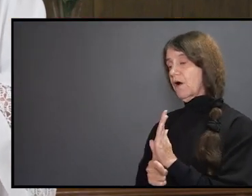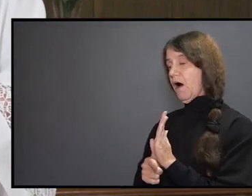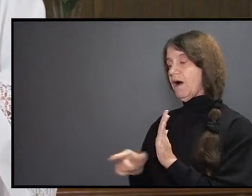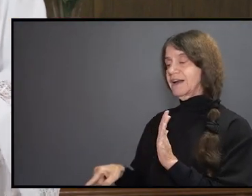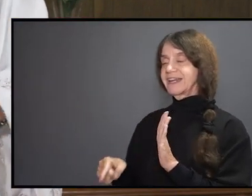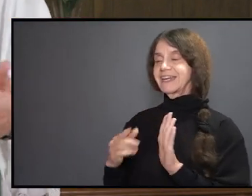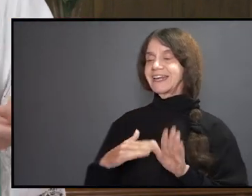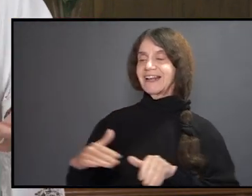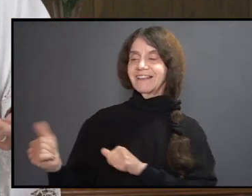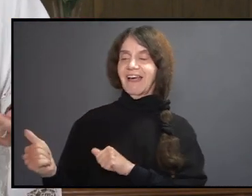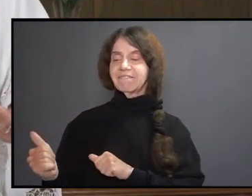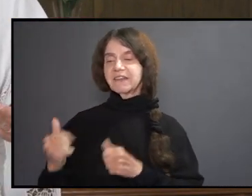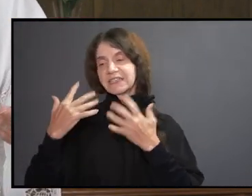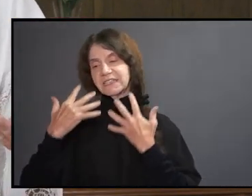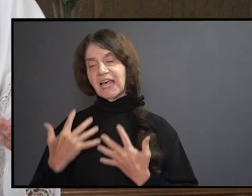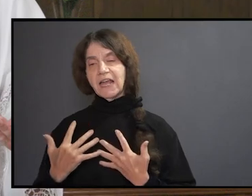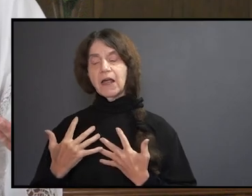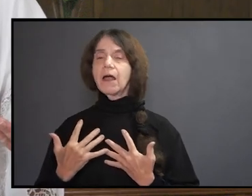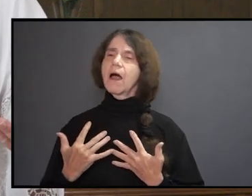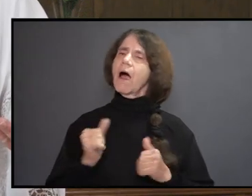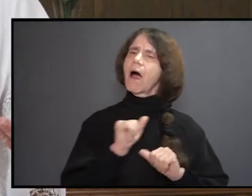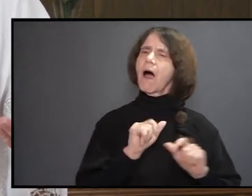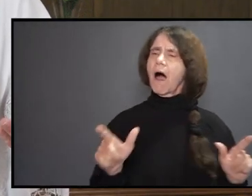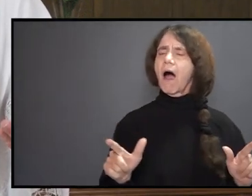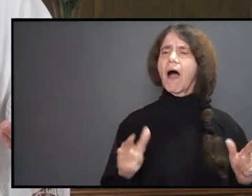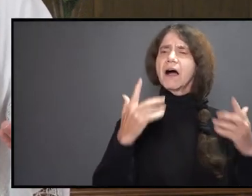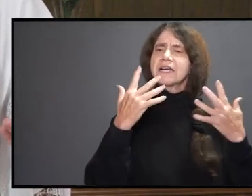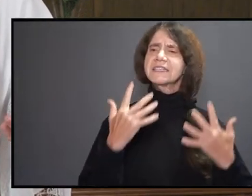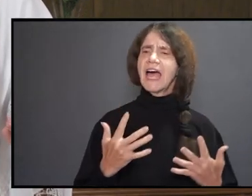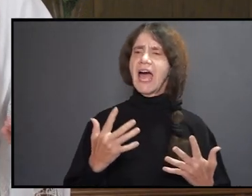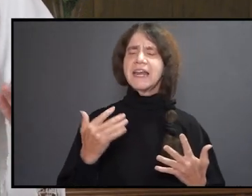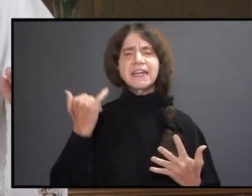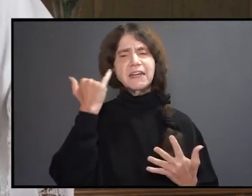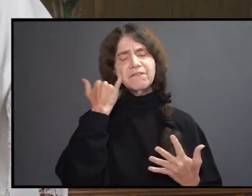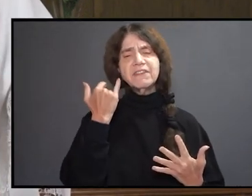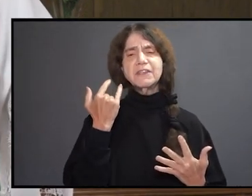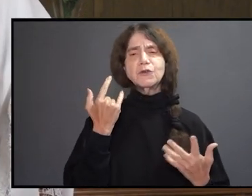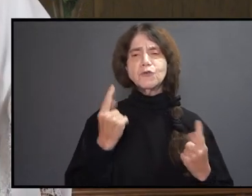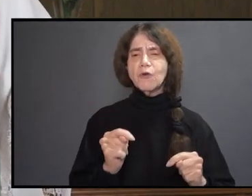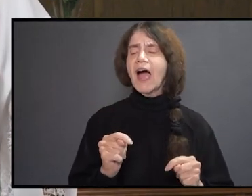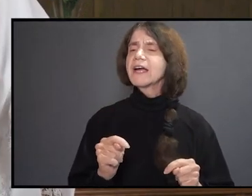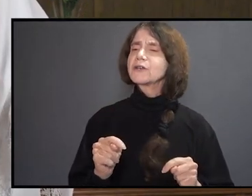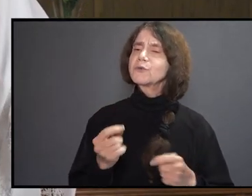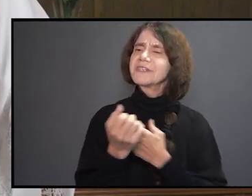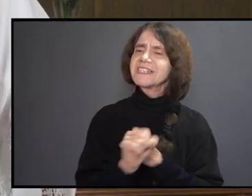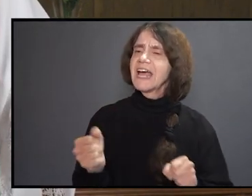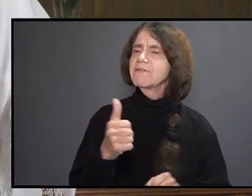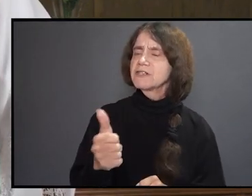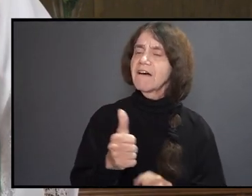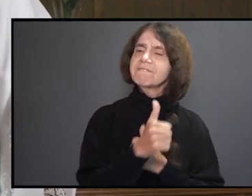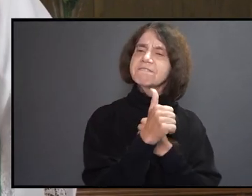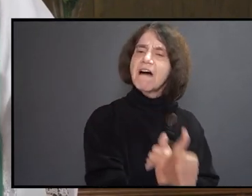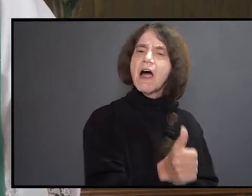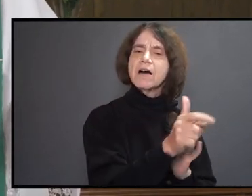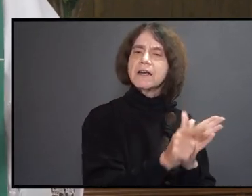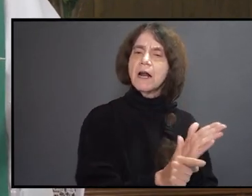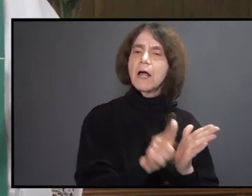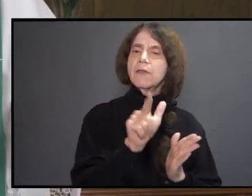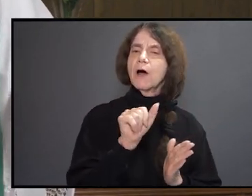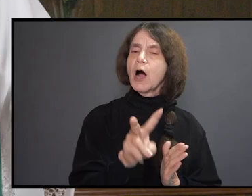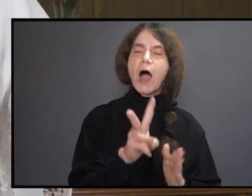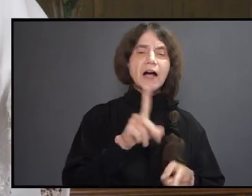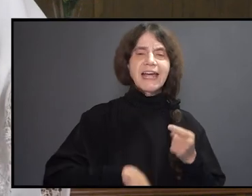is that all are also sorrowful if they try to be saved by doing the works of the law. The law